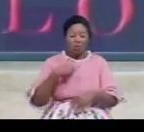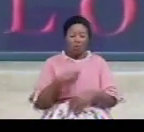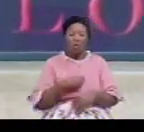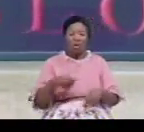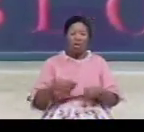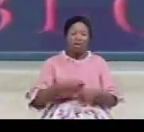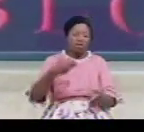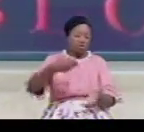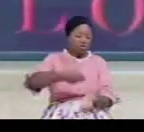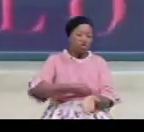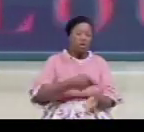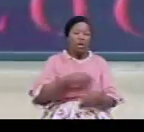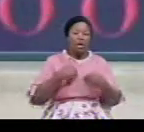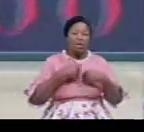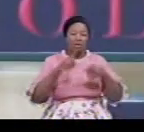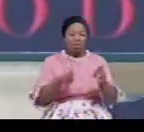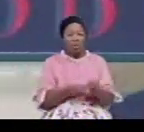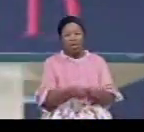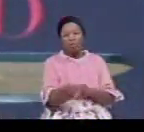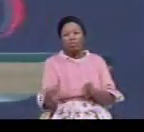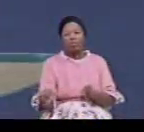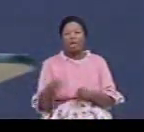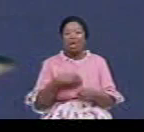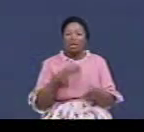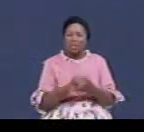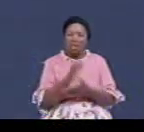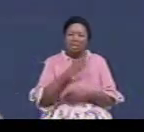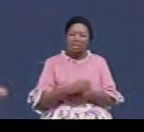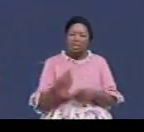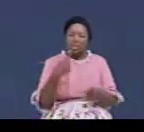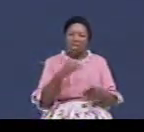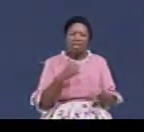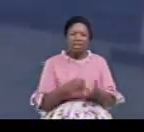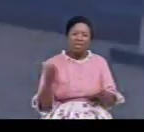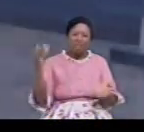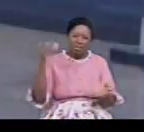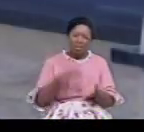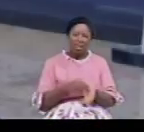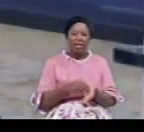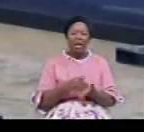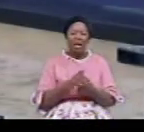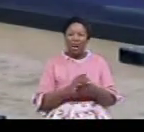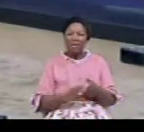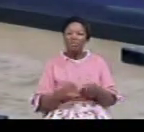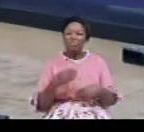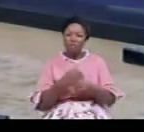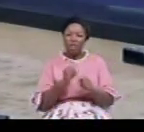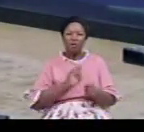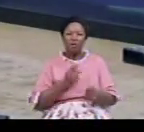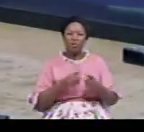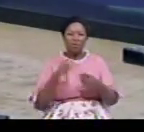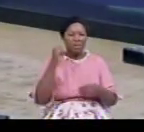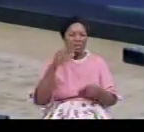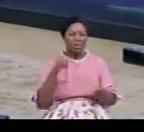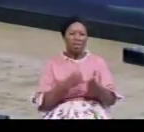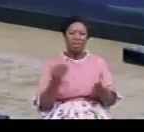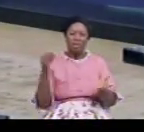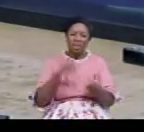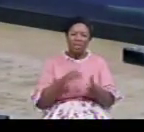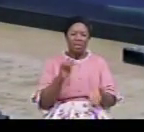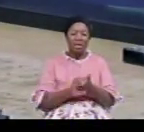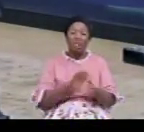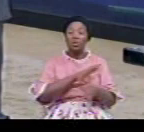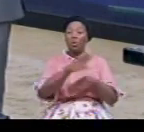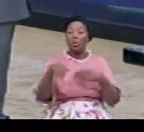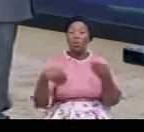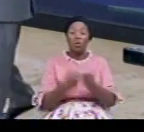a retreating and repeating, emphasizing the fact that all have sinned